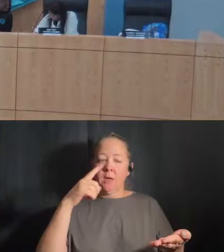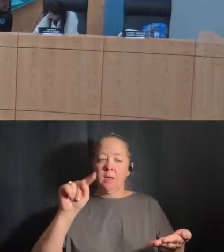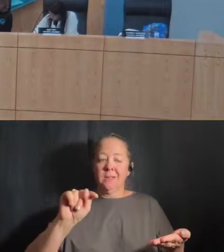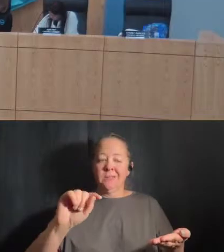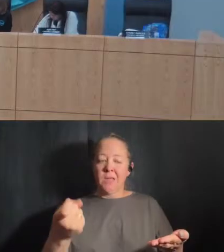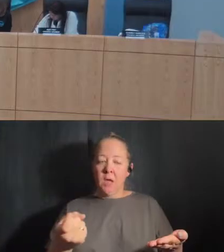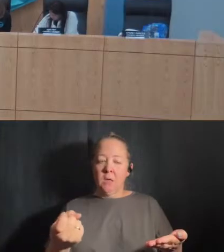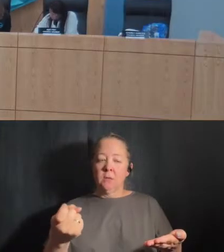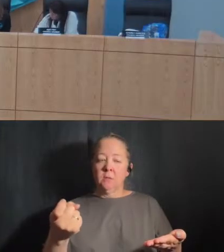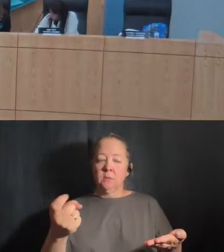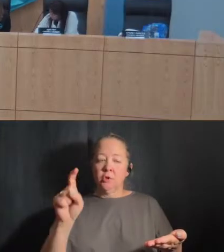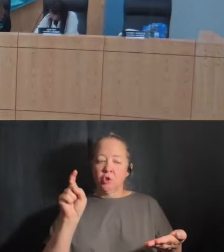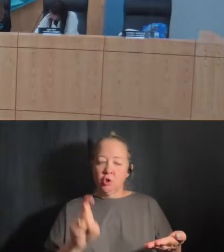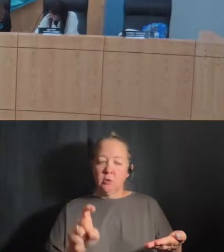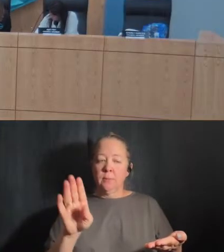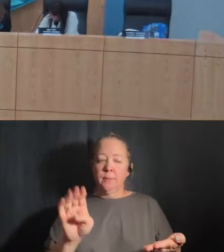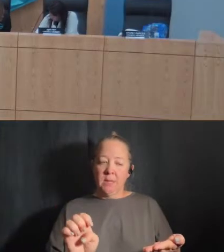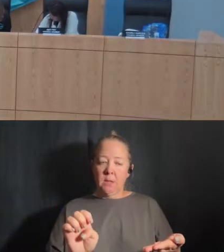tonight.